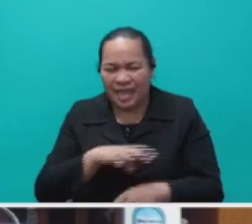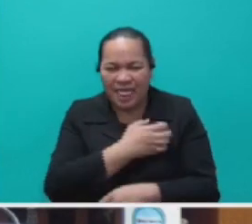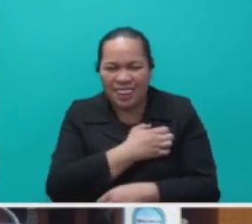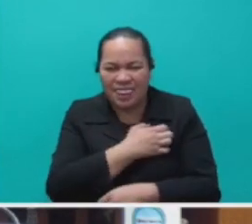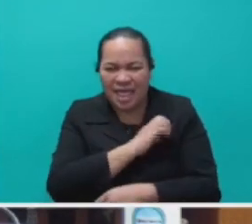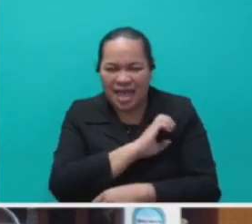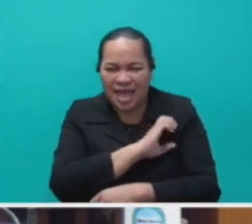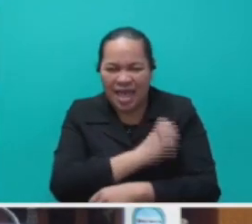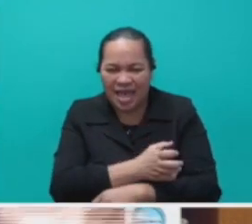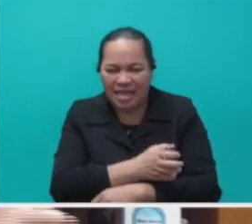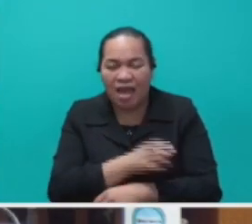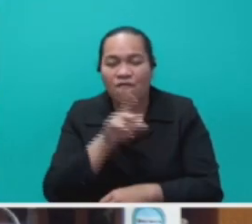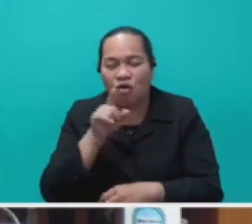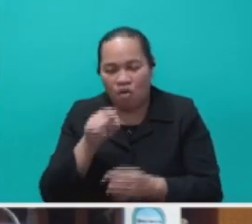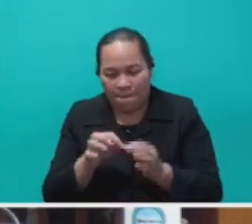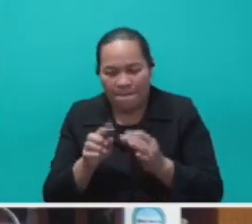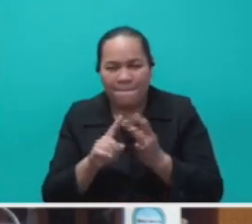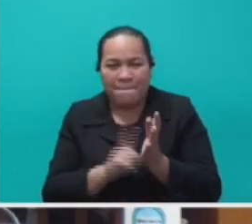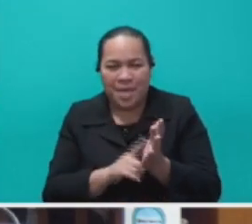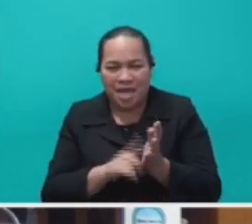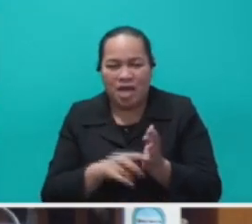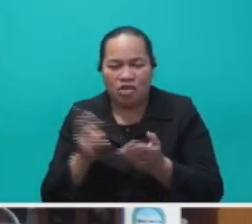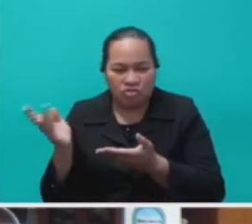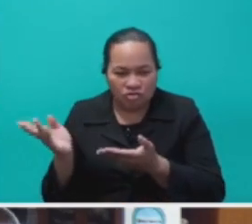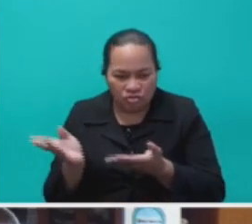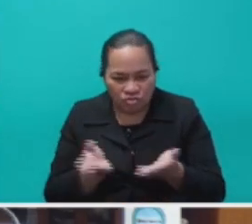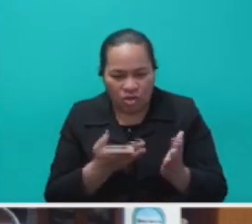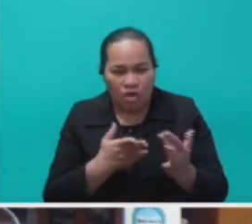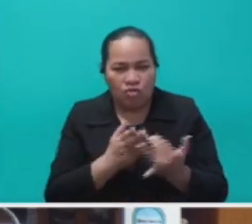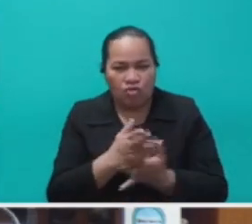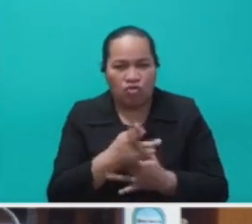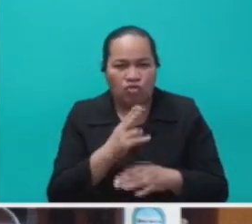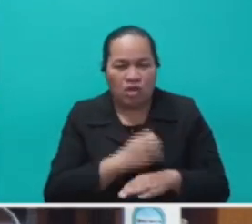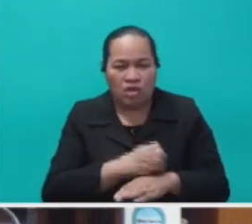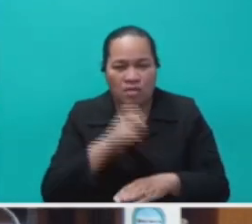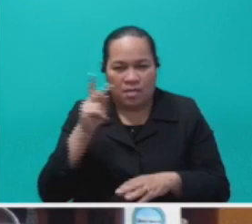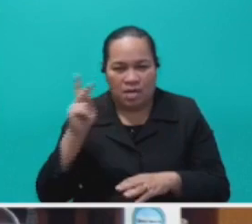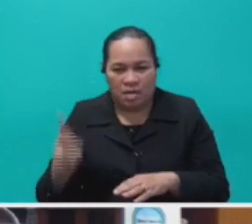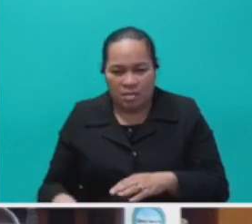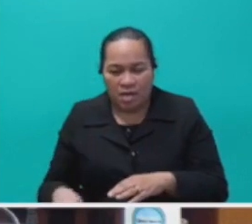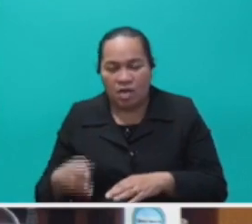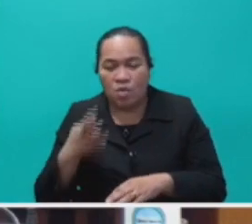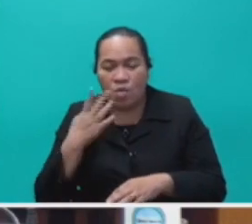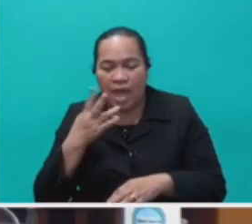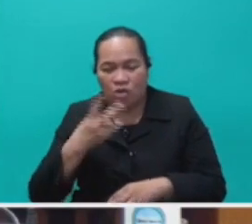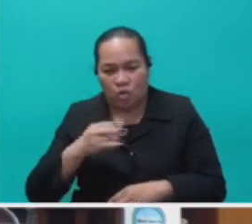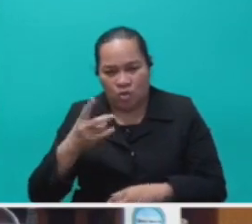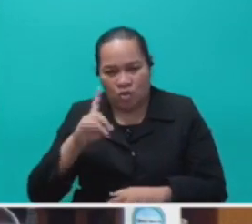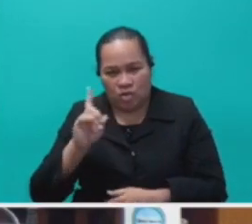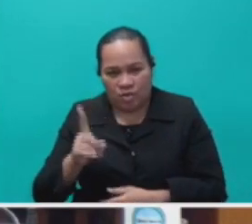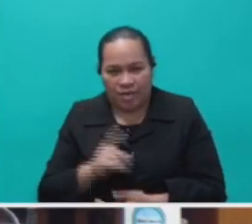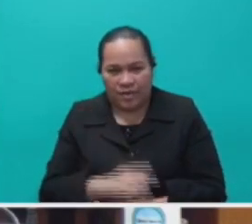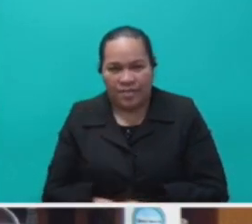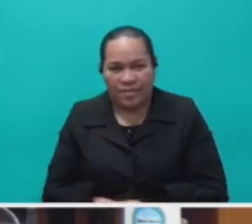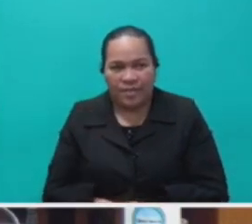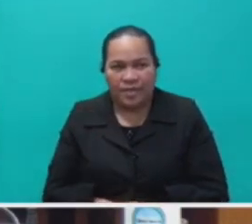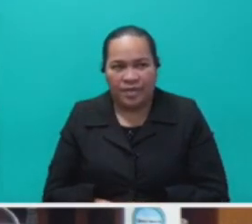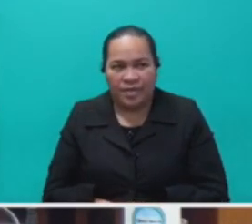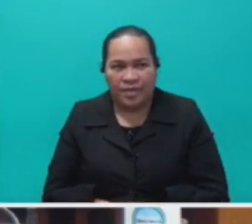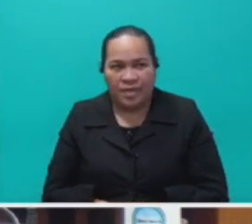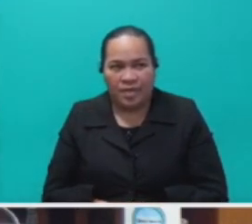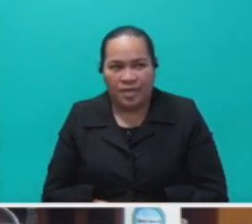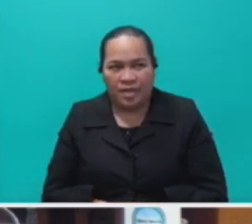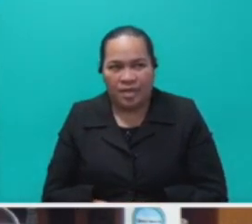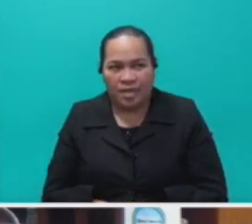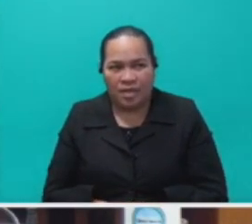needed for that bill to take its course through Parliament in 2021. As I mentioned,